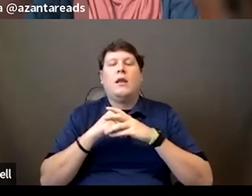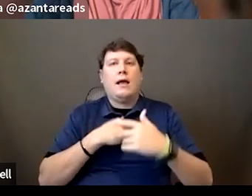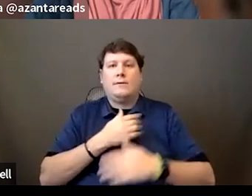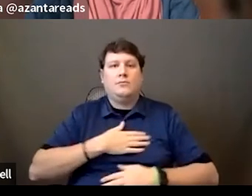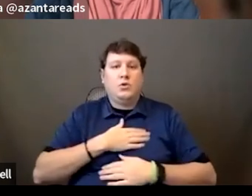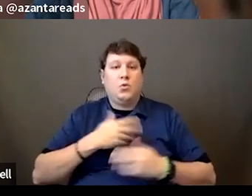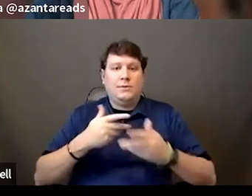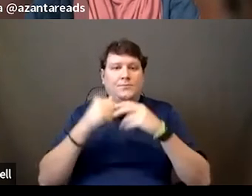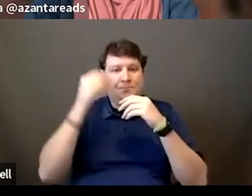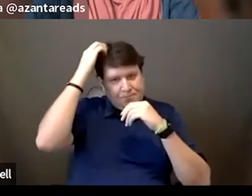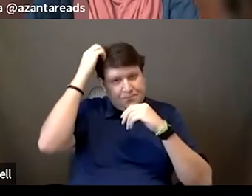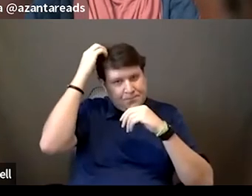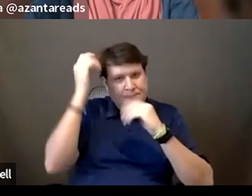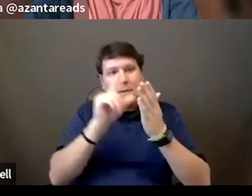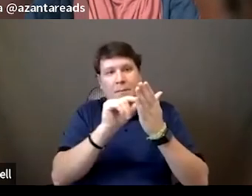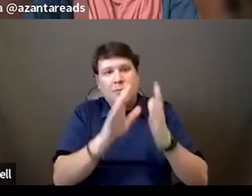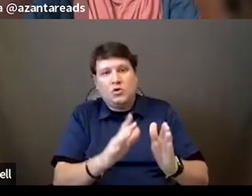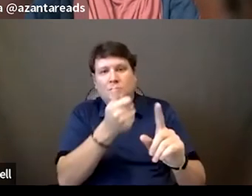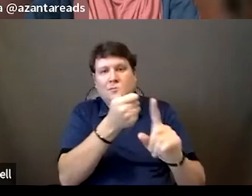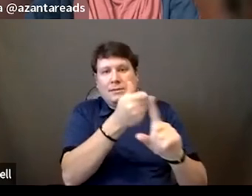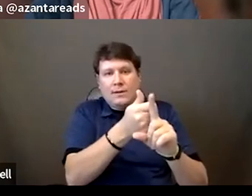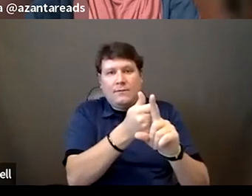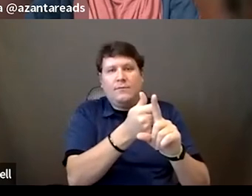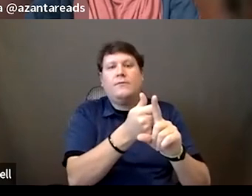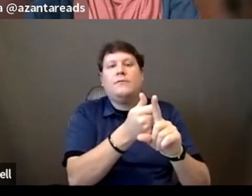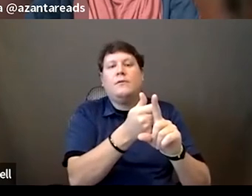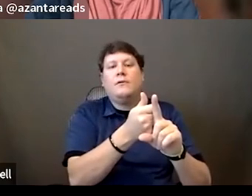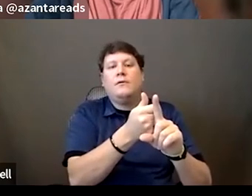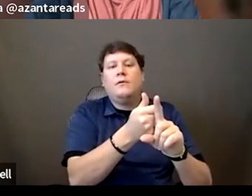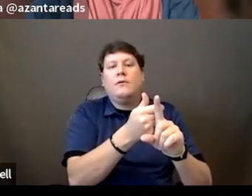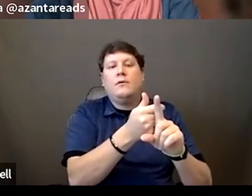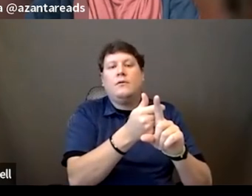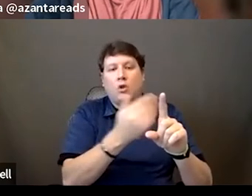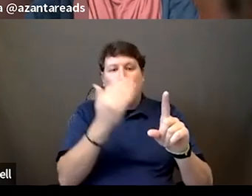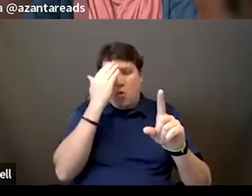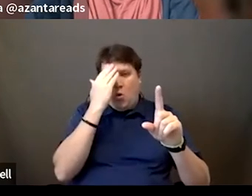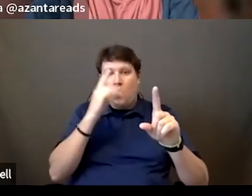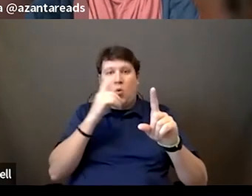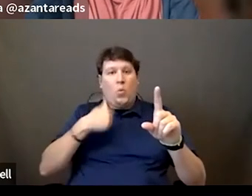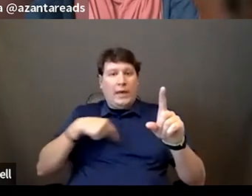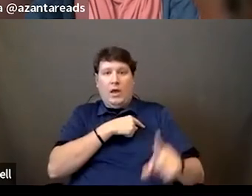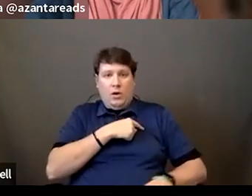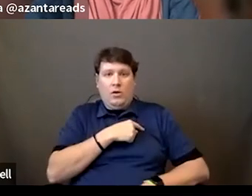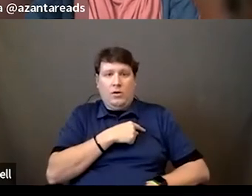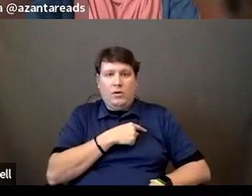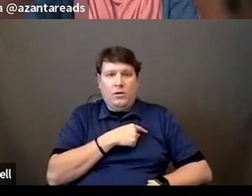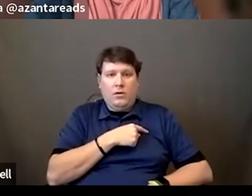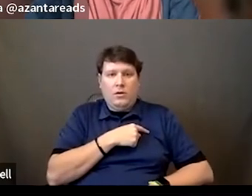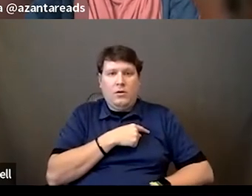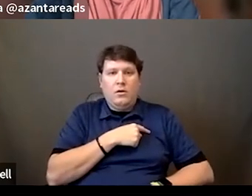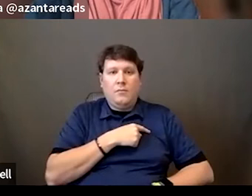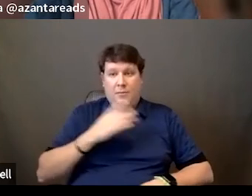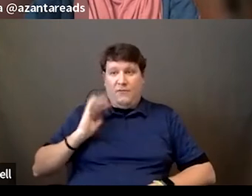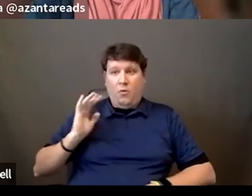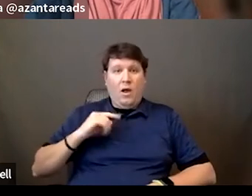when publishers really know the content creators they're reaching out to, because when I first started doing Book Talk, it